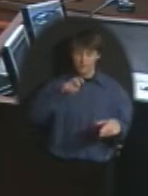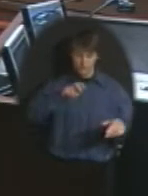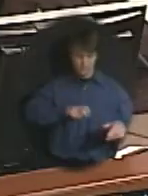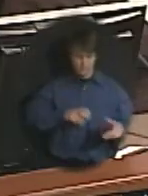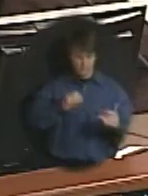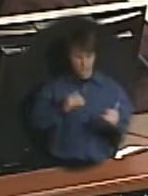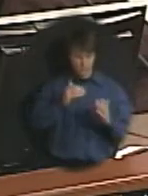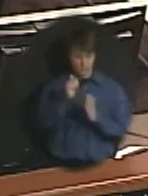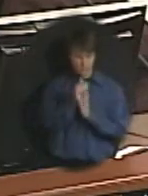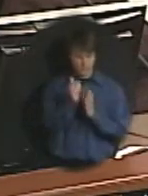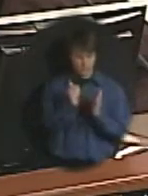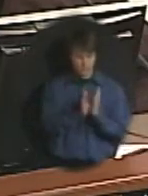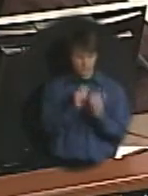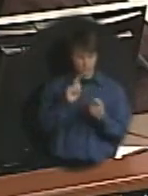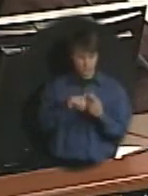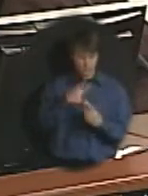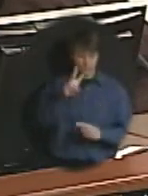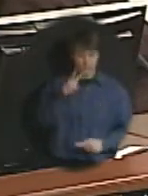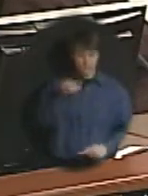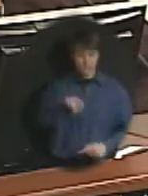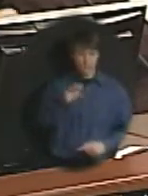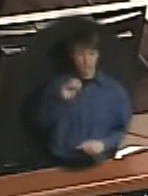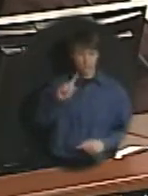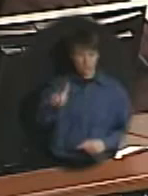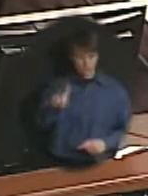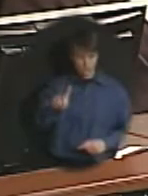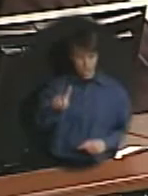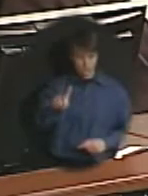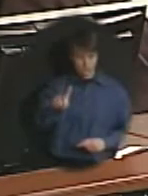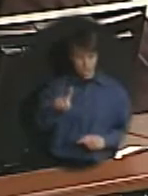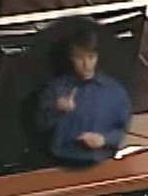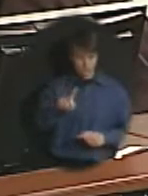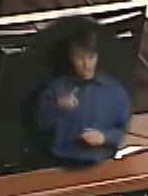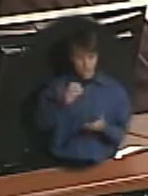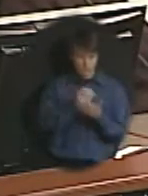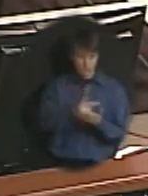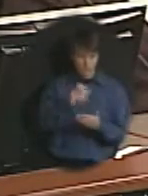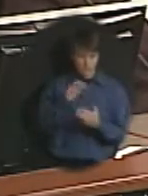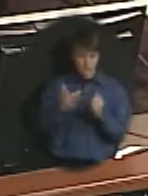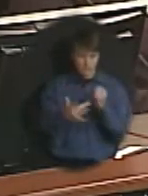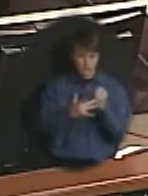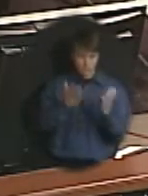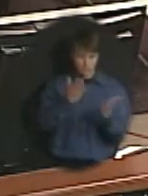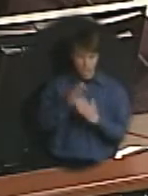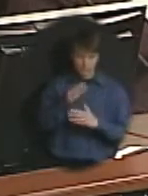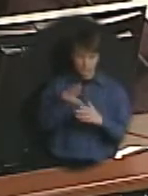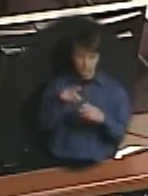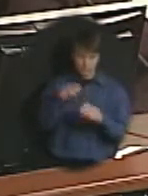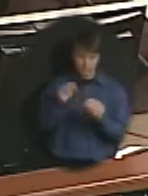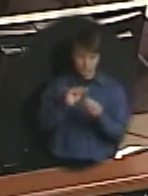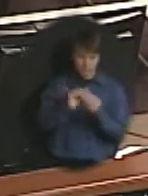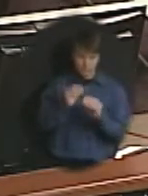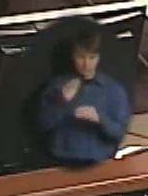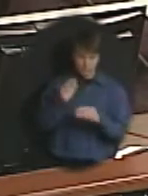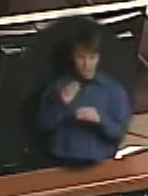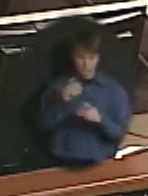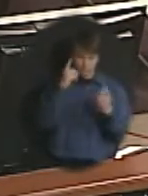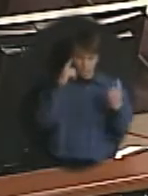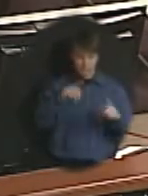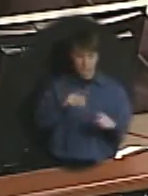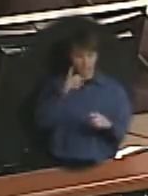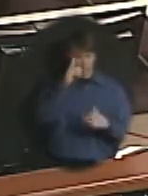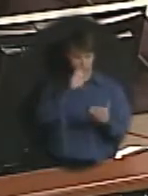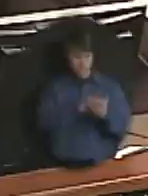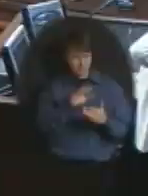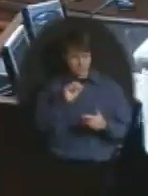our agenda to 6.01, approval of technology services and maintenance agreements, and I believe Mr. Parker had